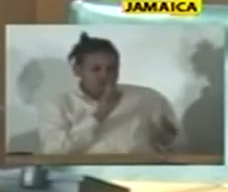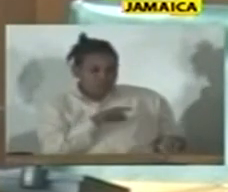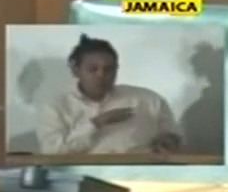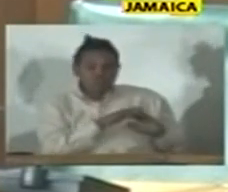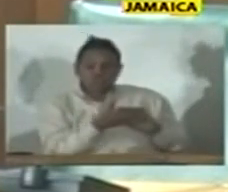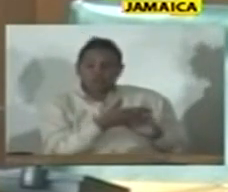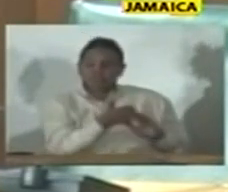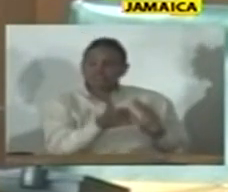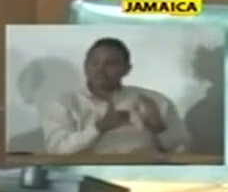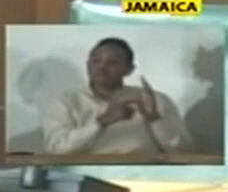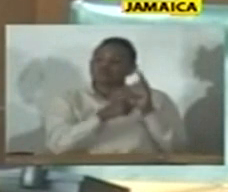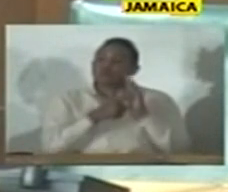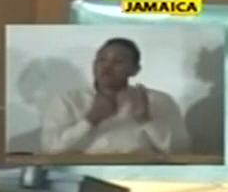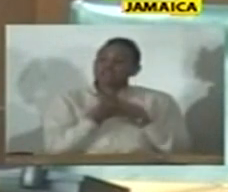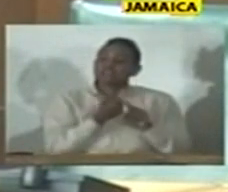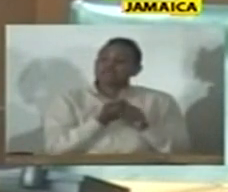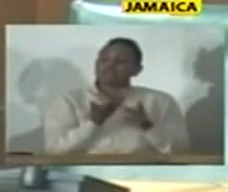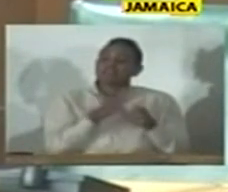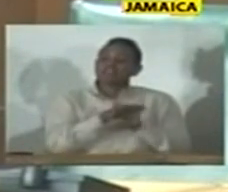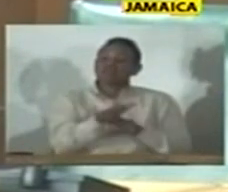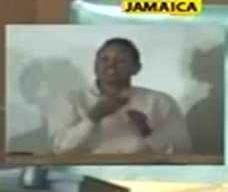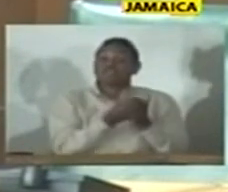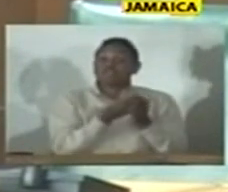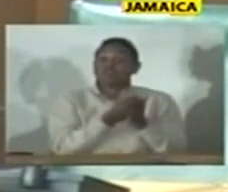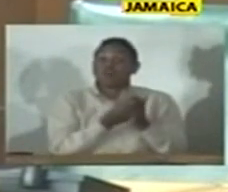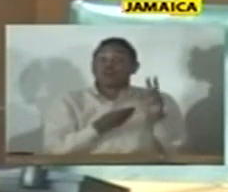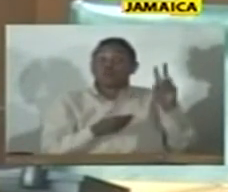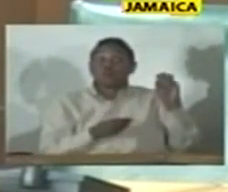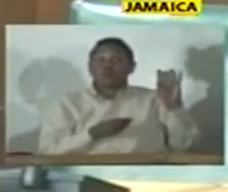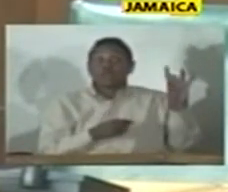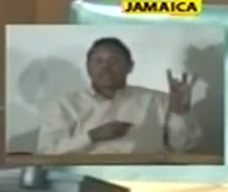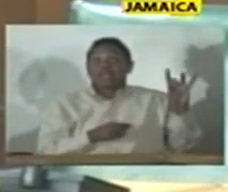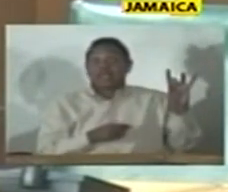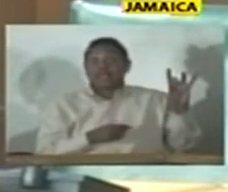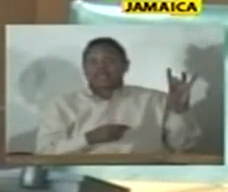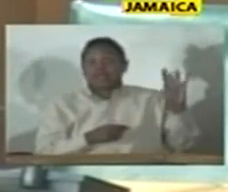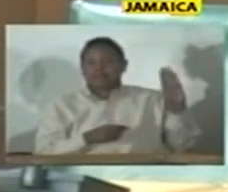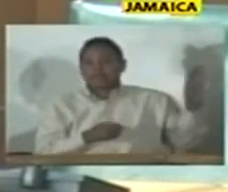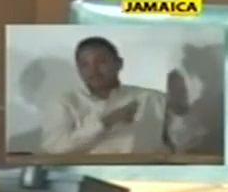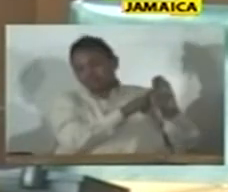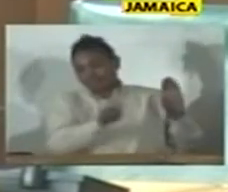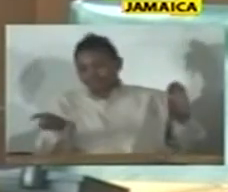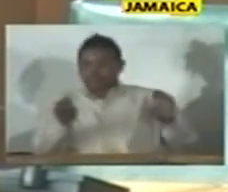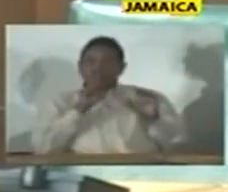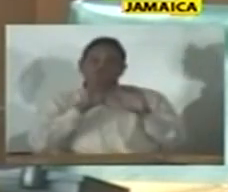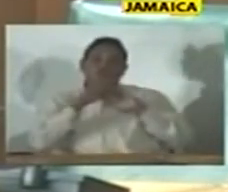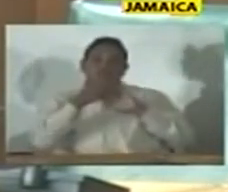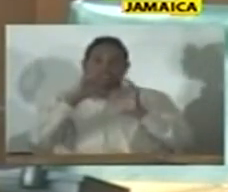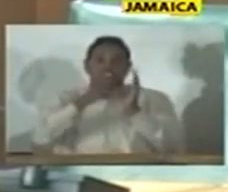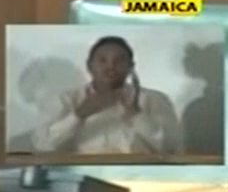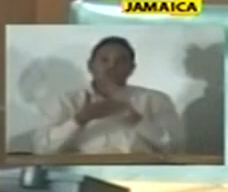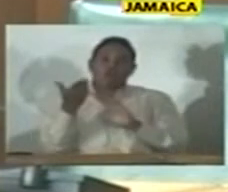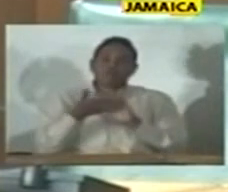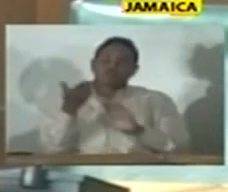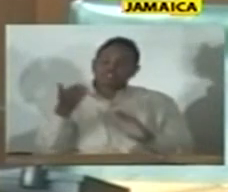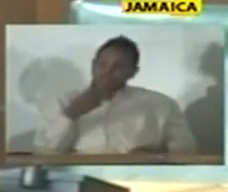actually required the integration of the fund into government central operation. But the truth